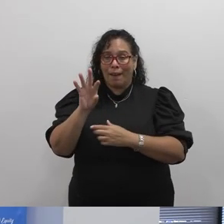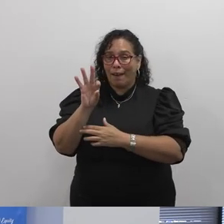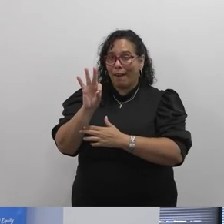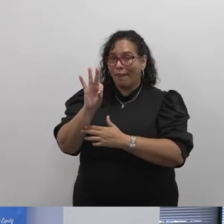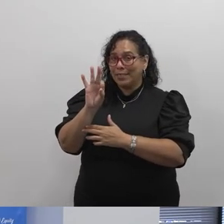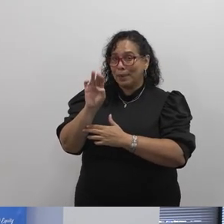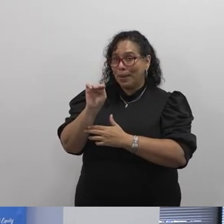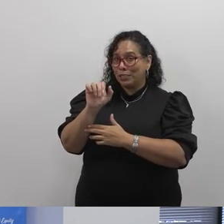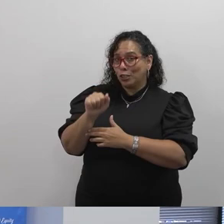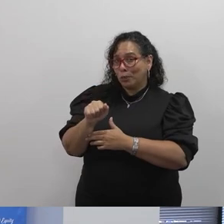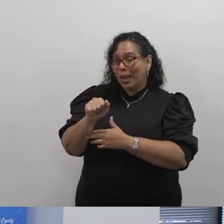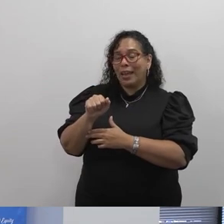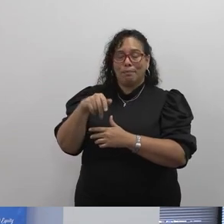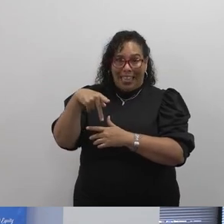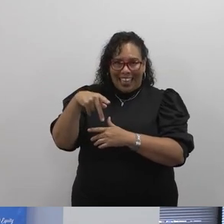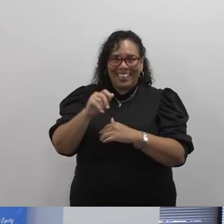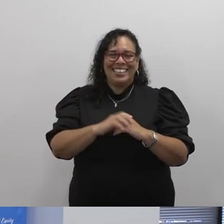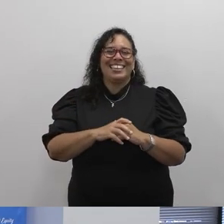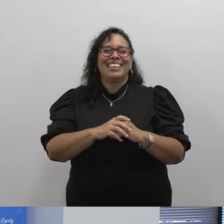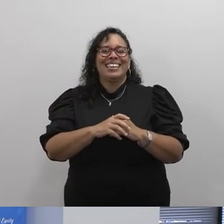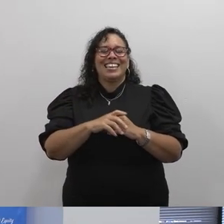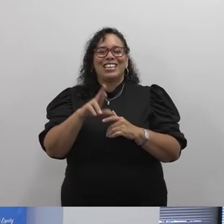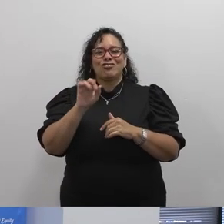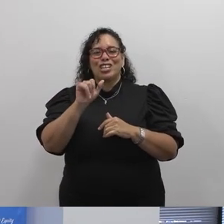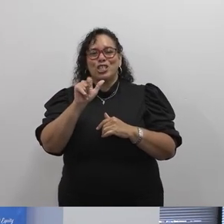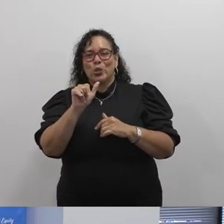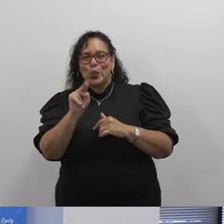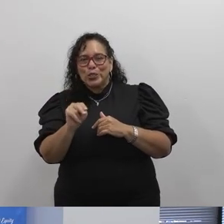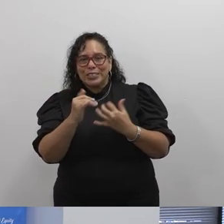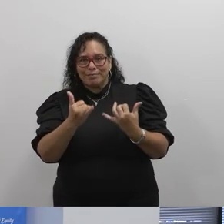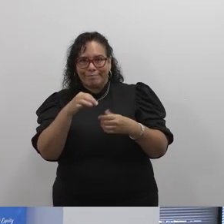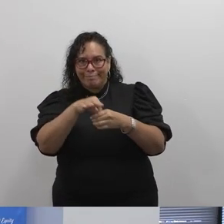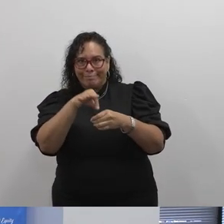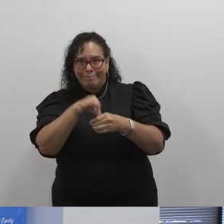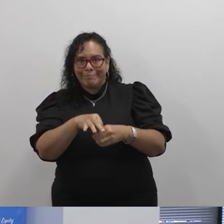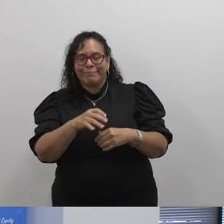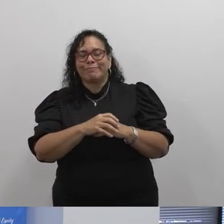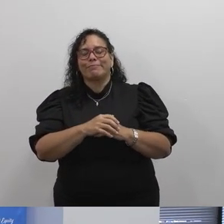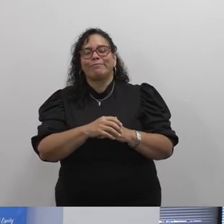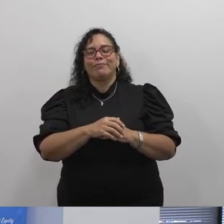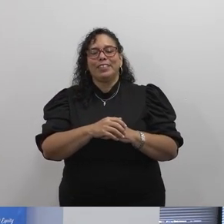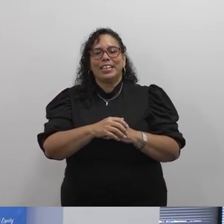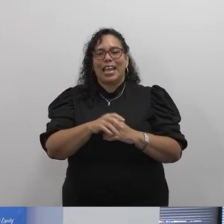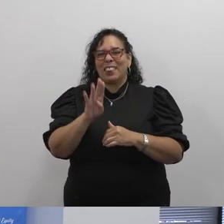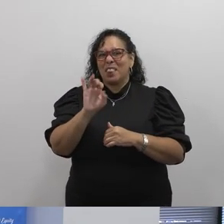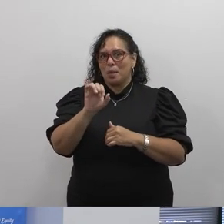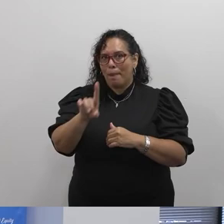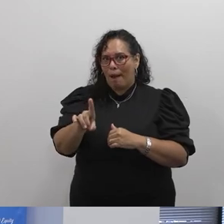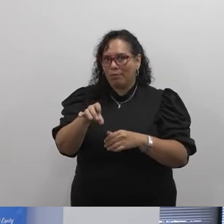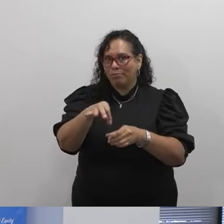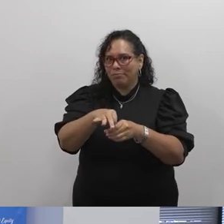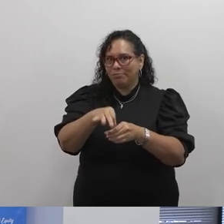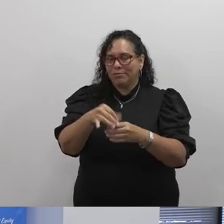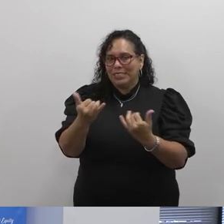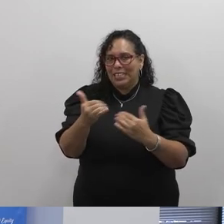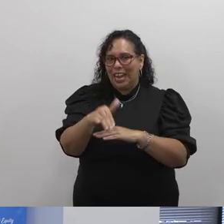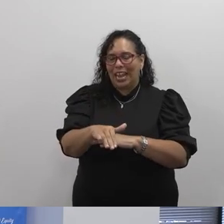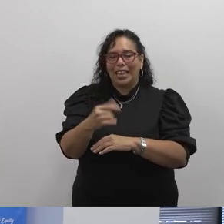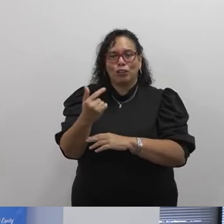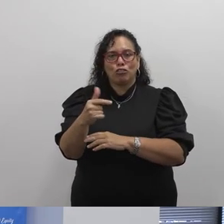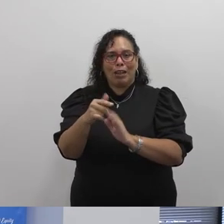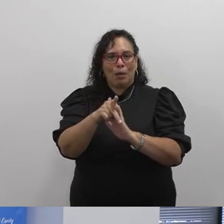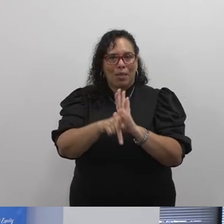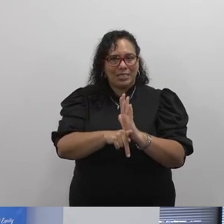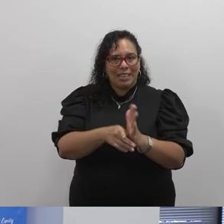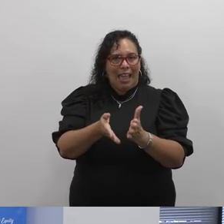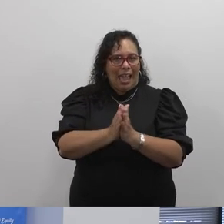plan, the resolution that's before you tonight, and the resolution for bond that's before you tonight, and then the green policy that also you'll be asked